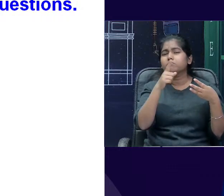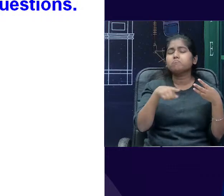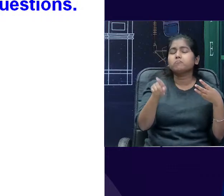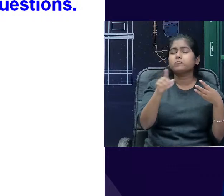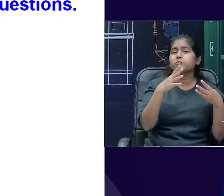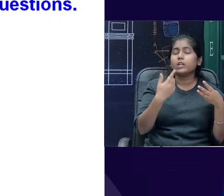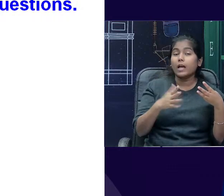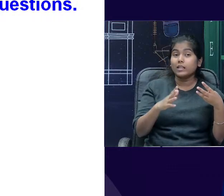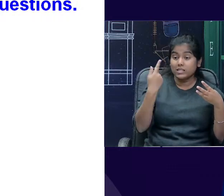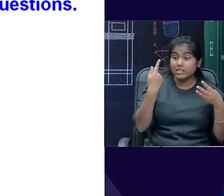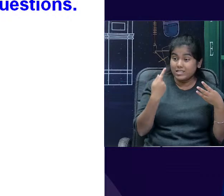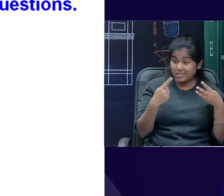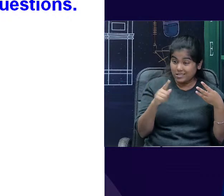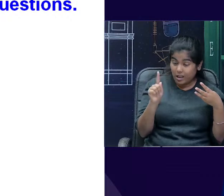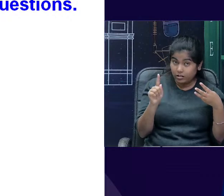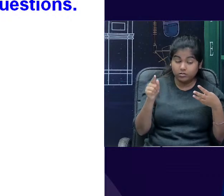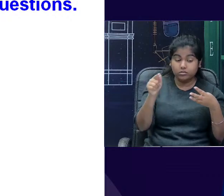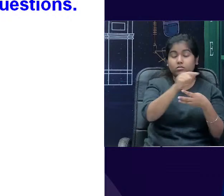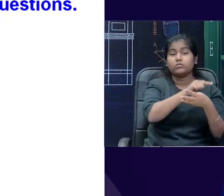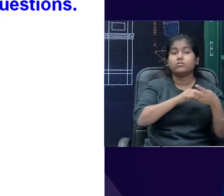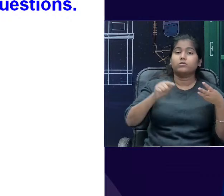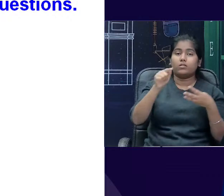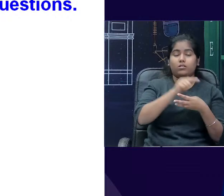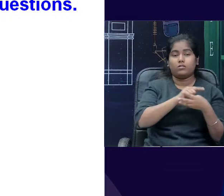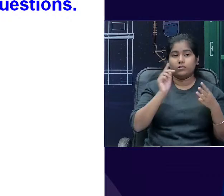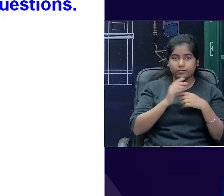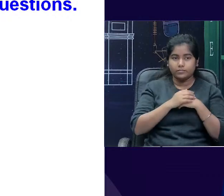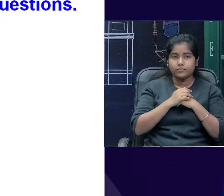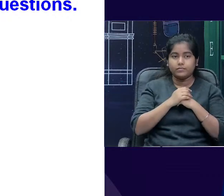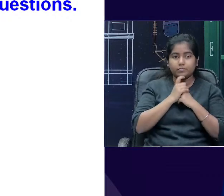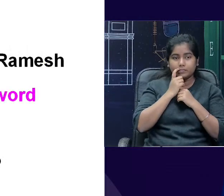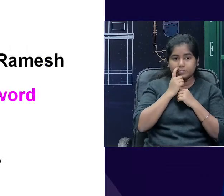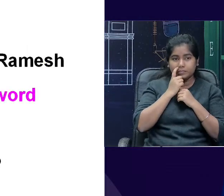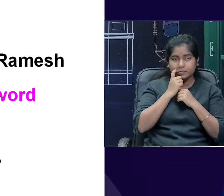options, the correct one should be encircled. Encircle.